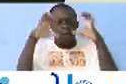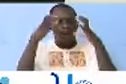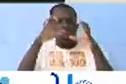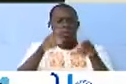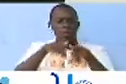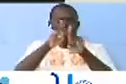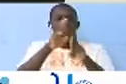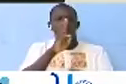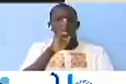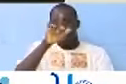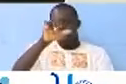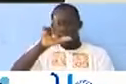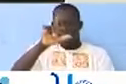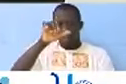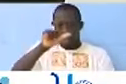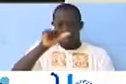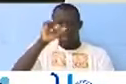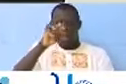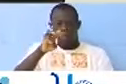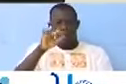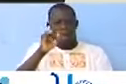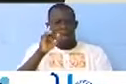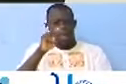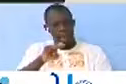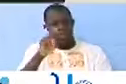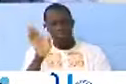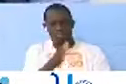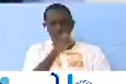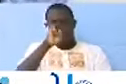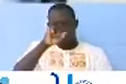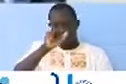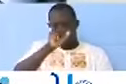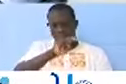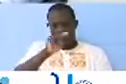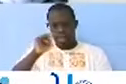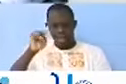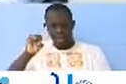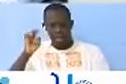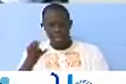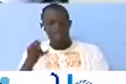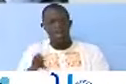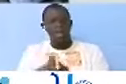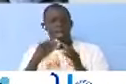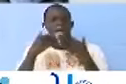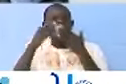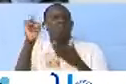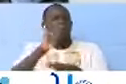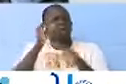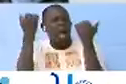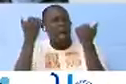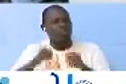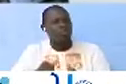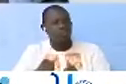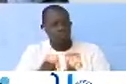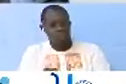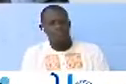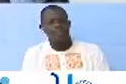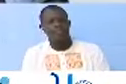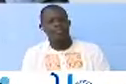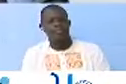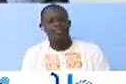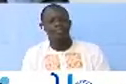happened, what you observed. Silang damu da ya funye mbang e misalo de na ka damu tan ning Lamine Sanneh la kuoro men